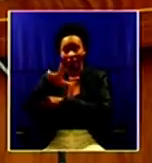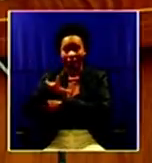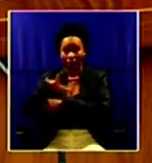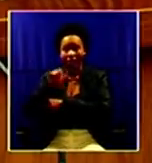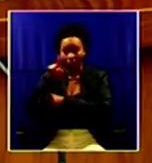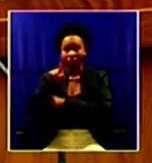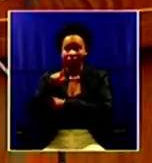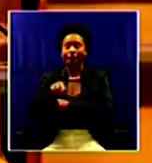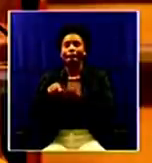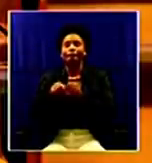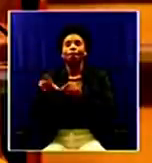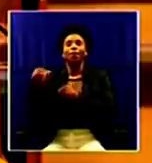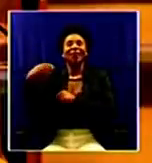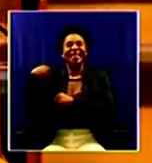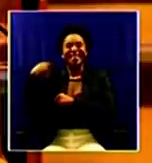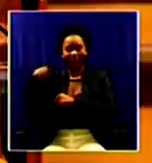constant.